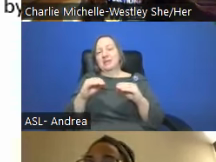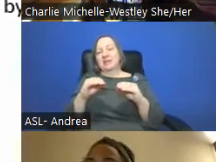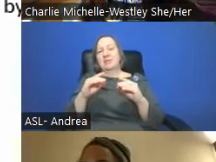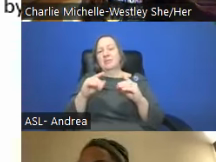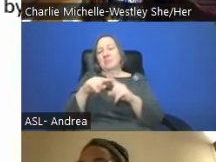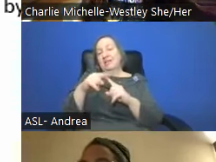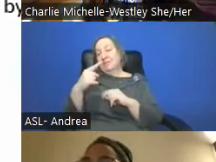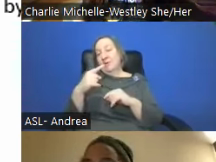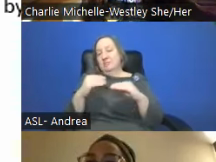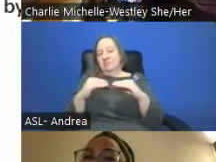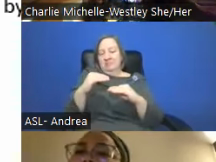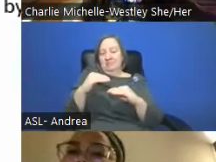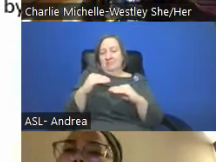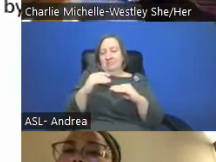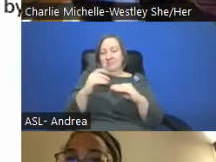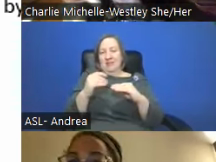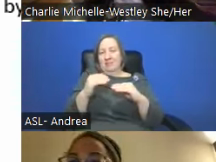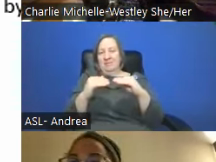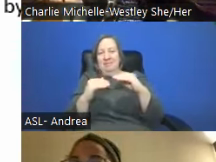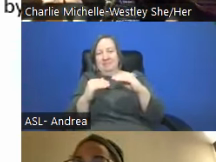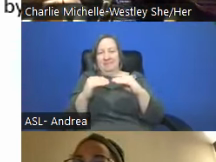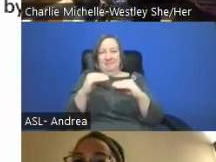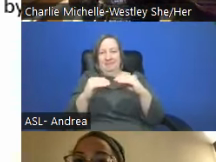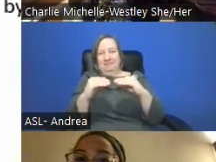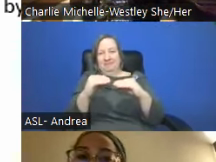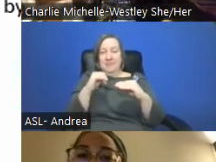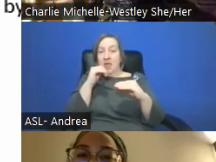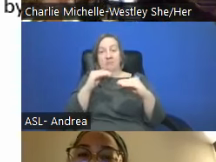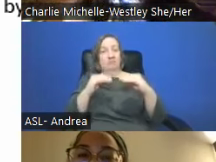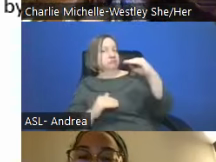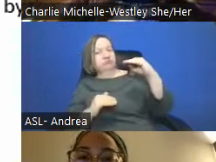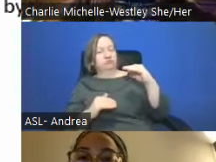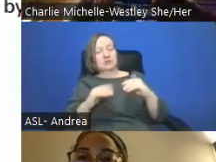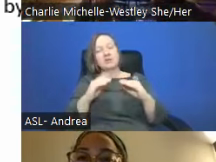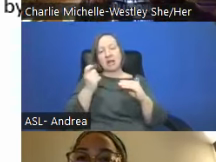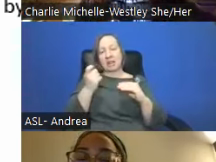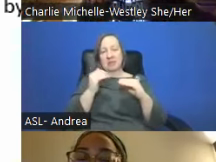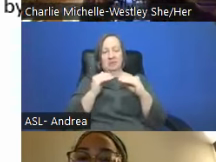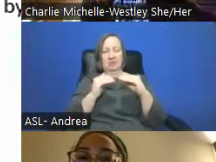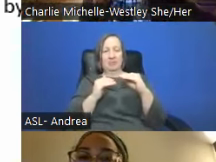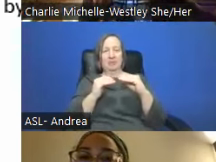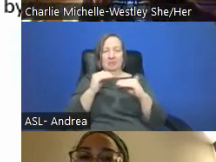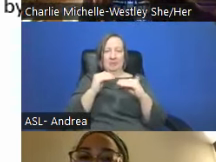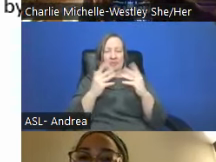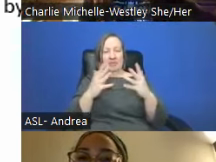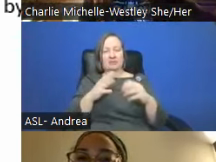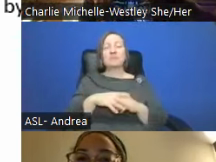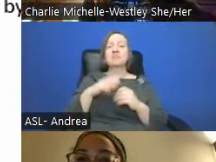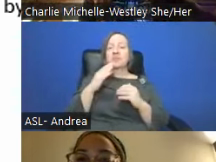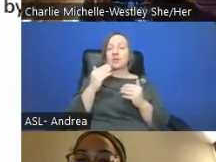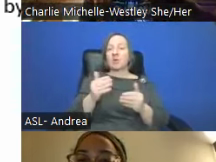that helpful? Beautiful, thank you. Okay, go ahead and continue, Co-Chair